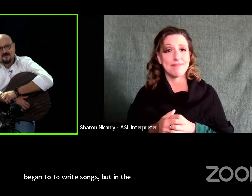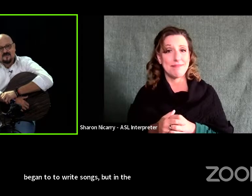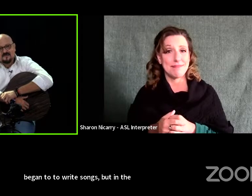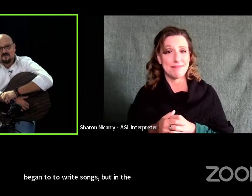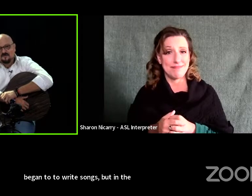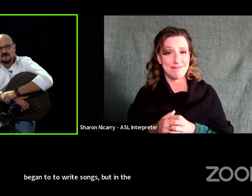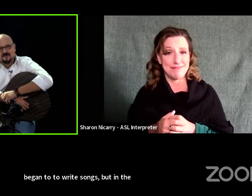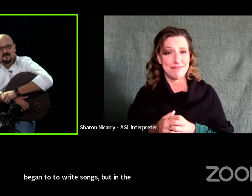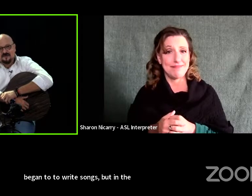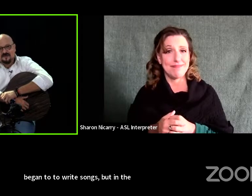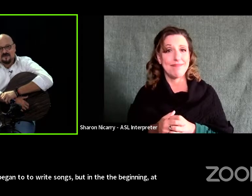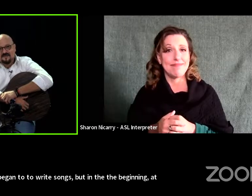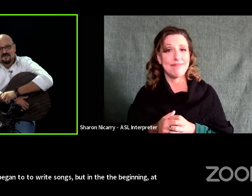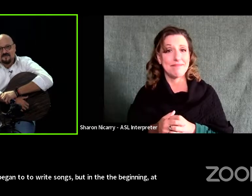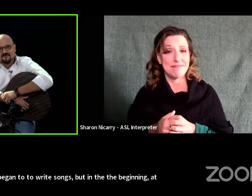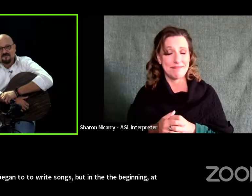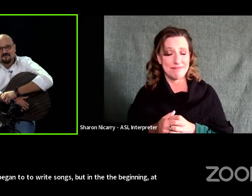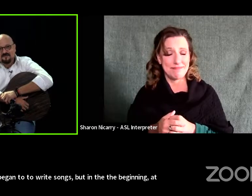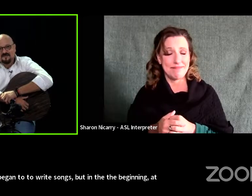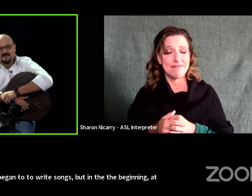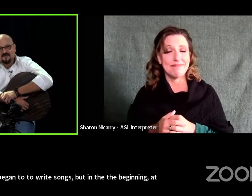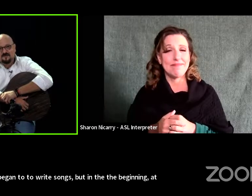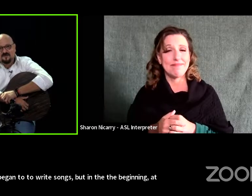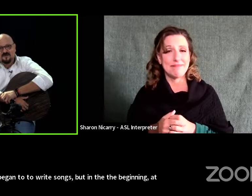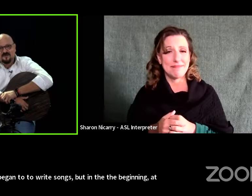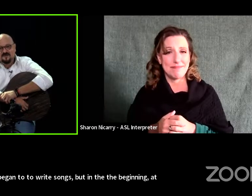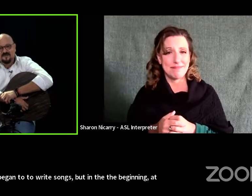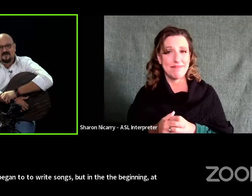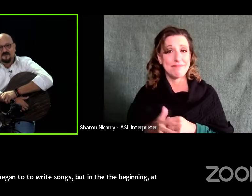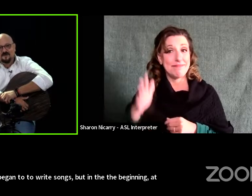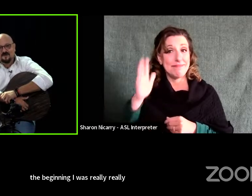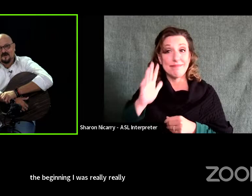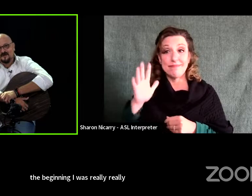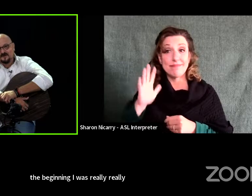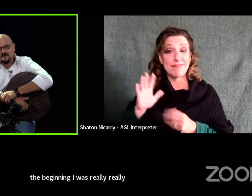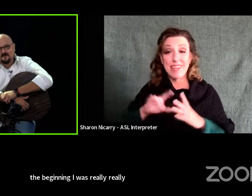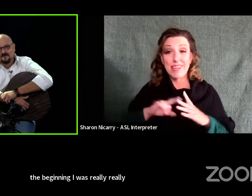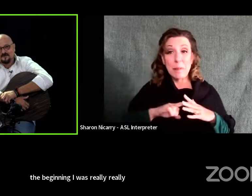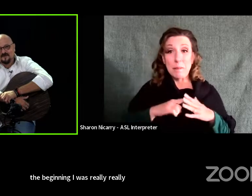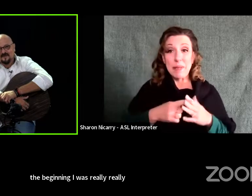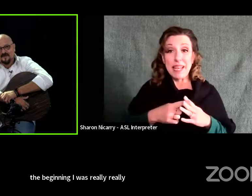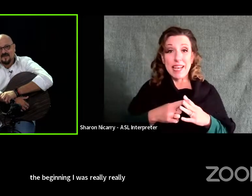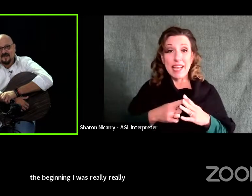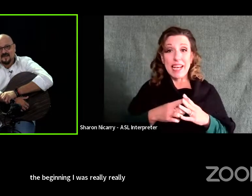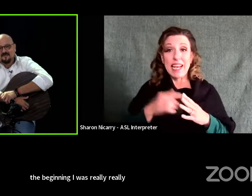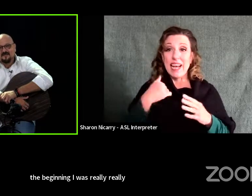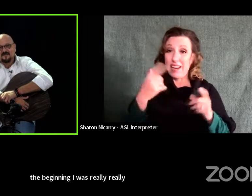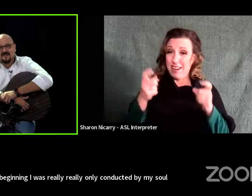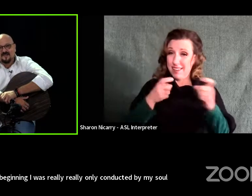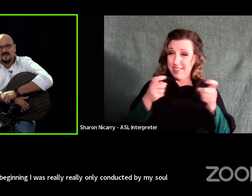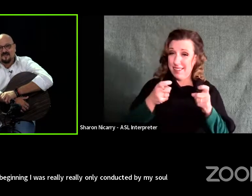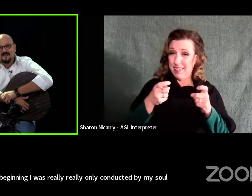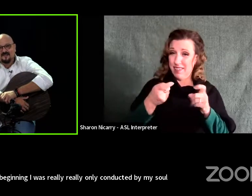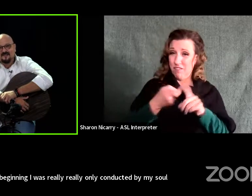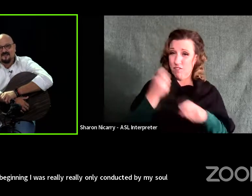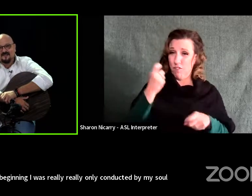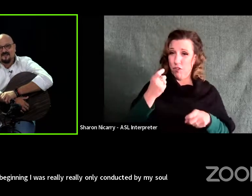at the beginning I was really only conducted by my soul. After